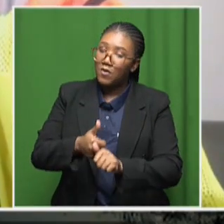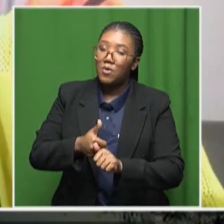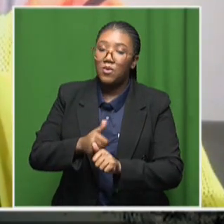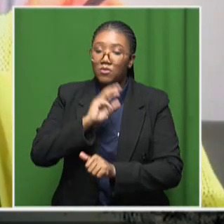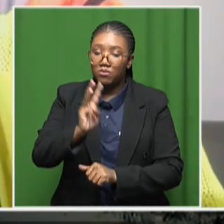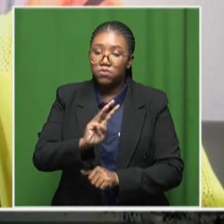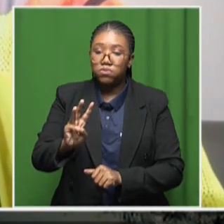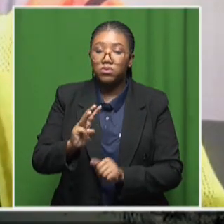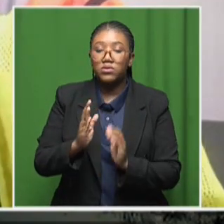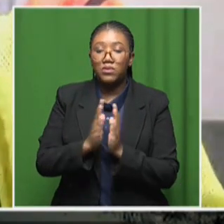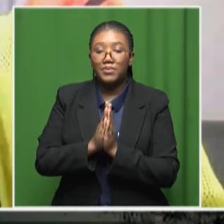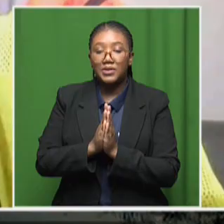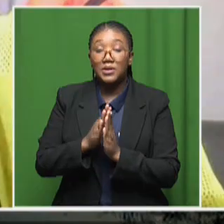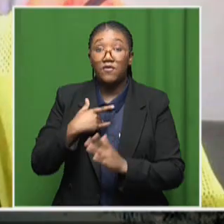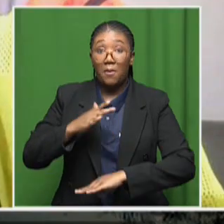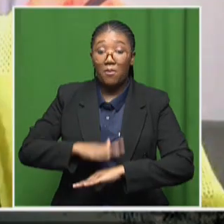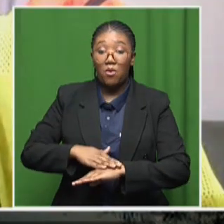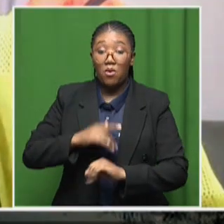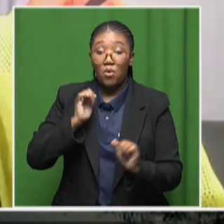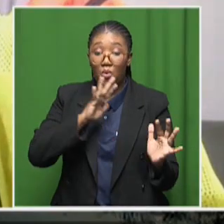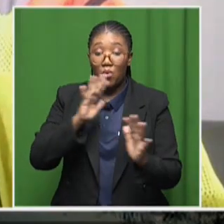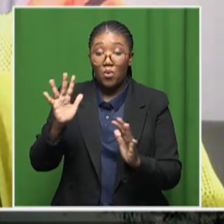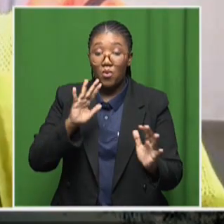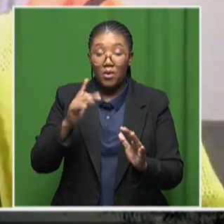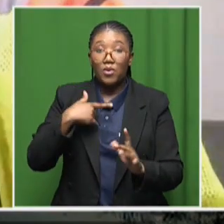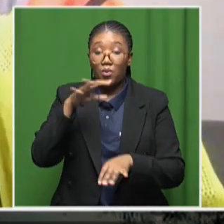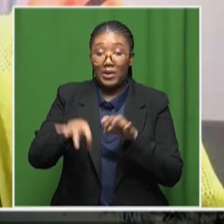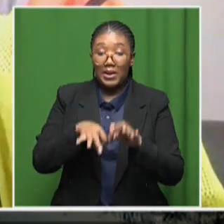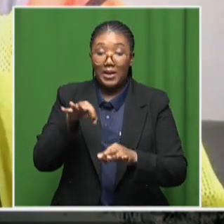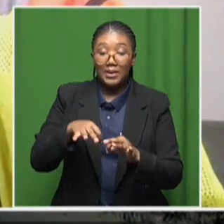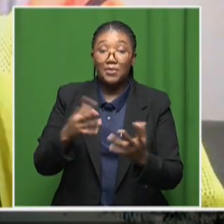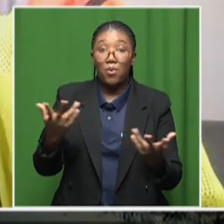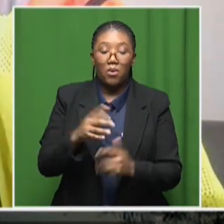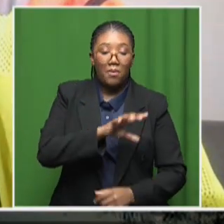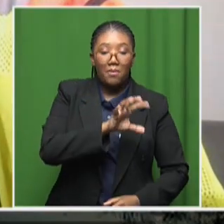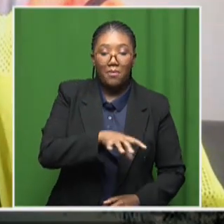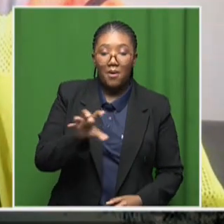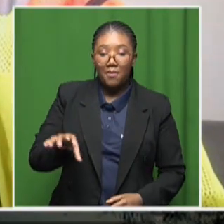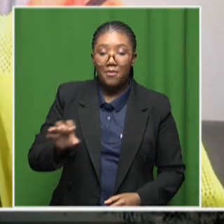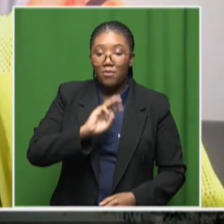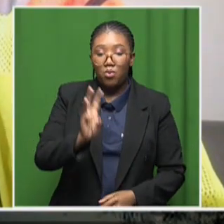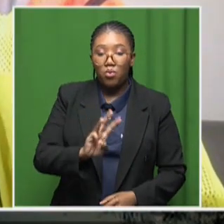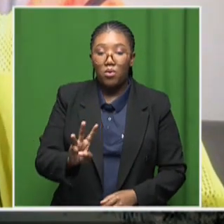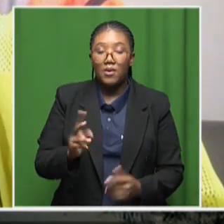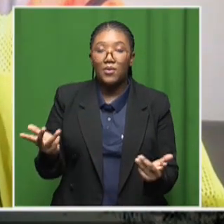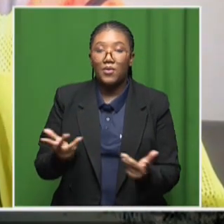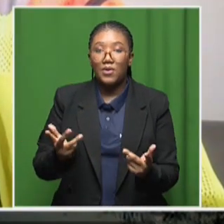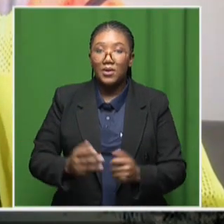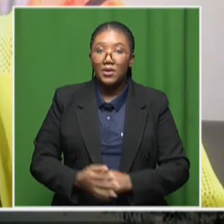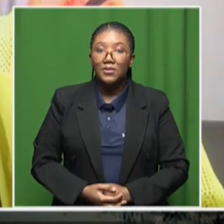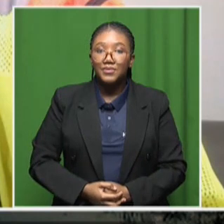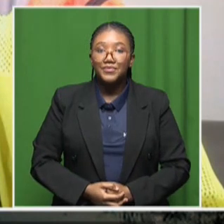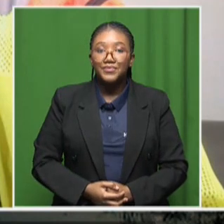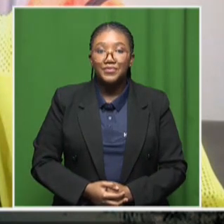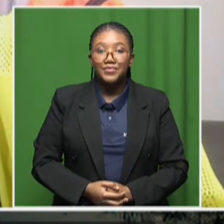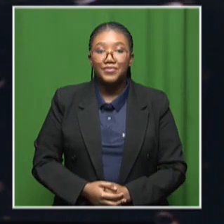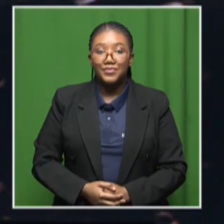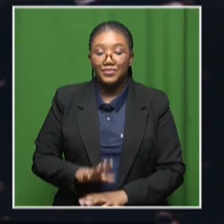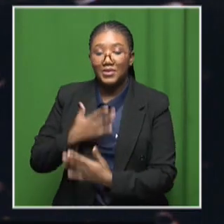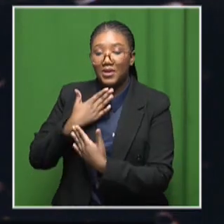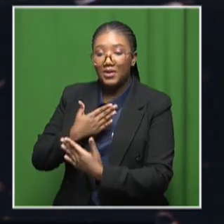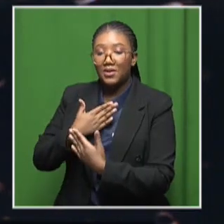there. But we will bring you a more comprehensive weather report, and we'll tell you exactly where those warnings are situated, and that's with Joel Guy a bit later.